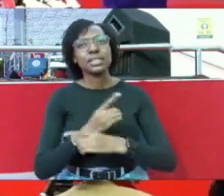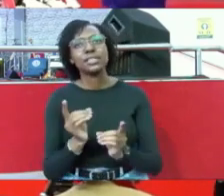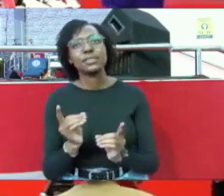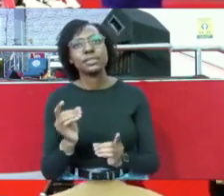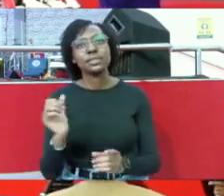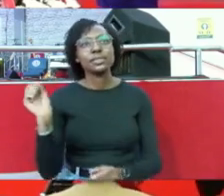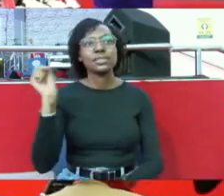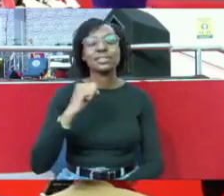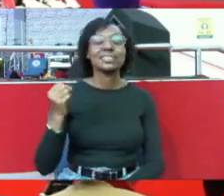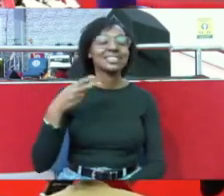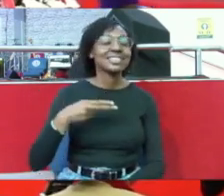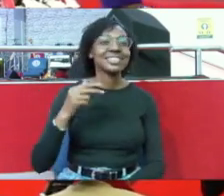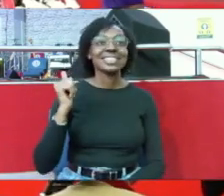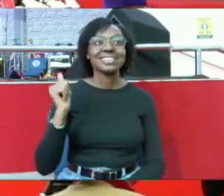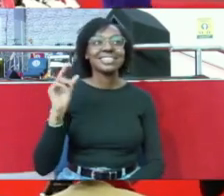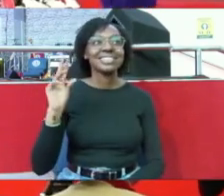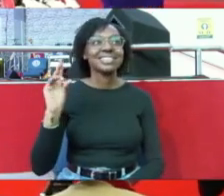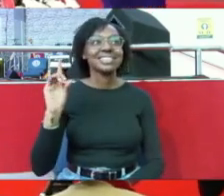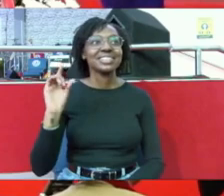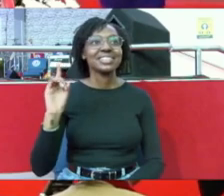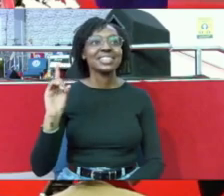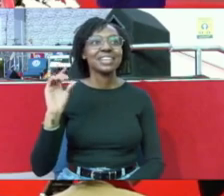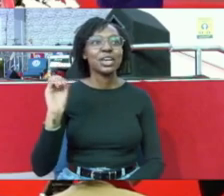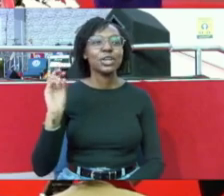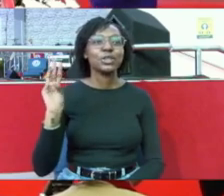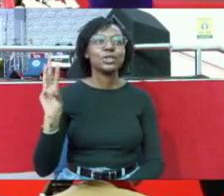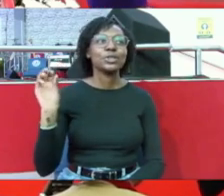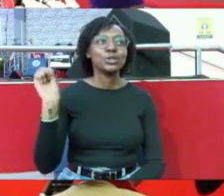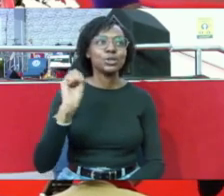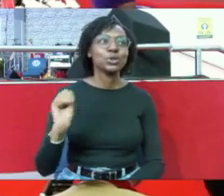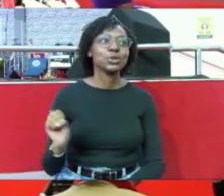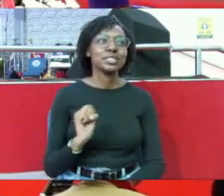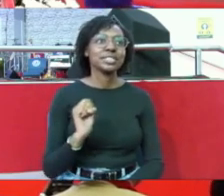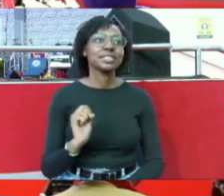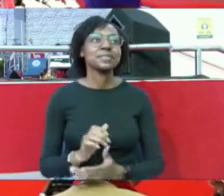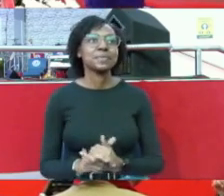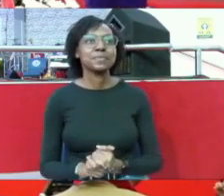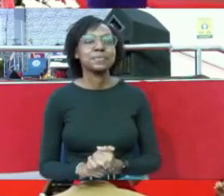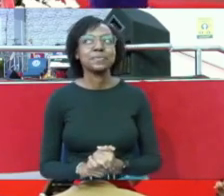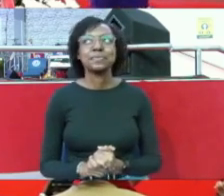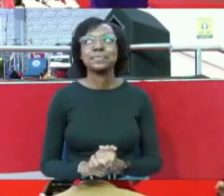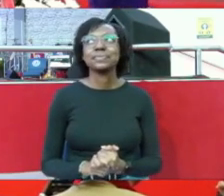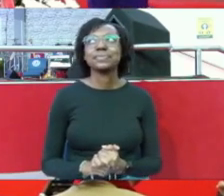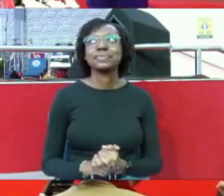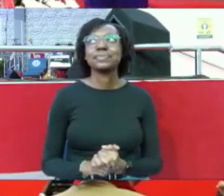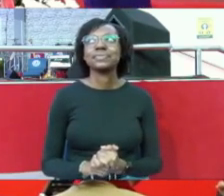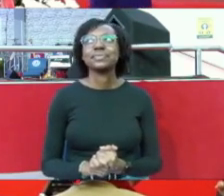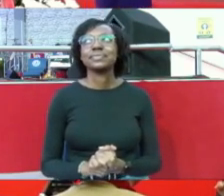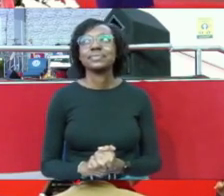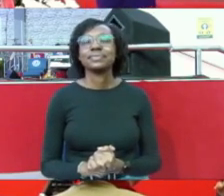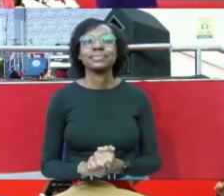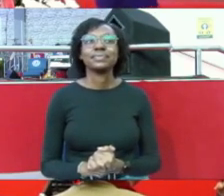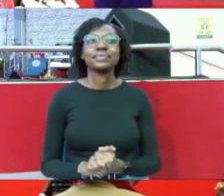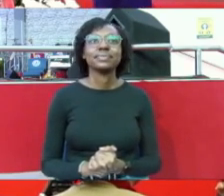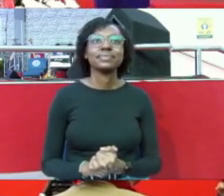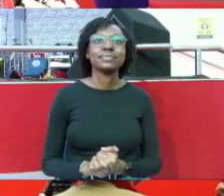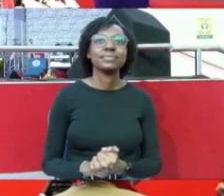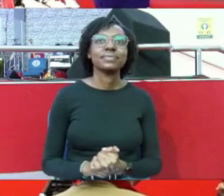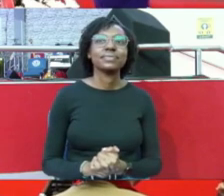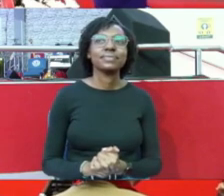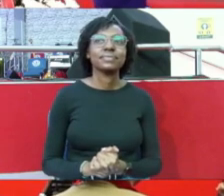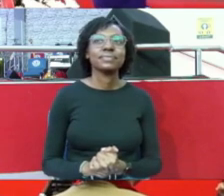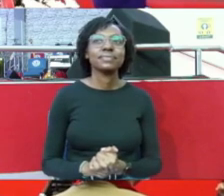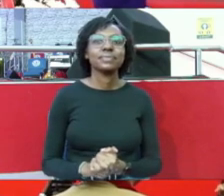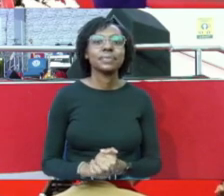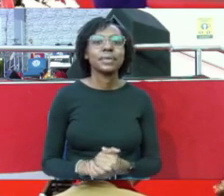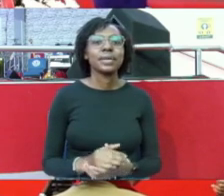Na wakati ambao umepita, juma kadhaa zimepita, mchungaji Kihato alitufundisha juu ya kivuli. And in